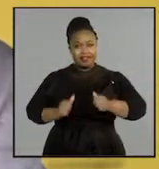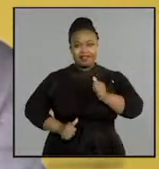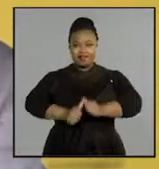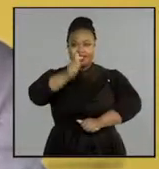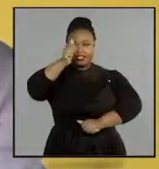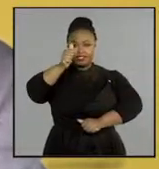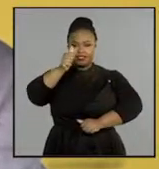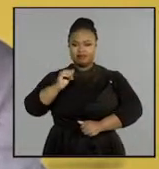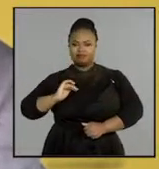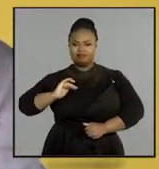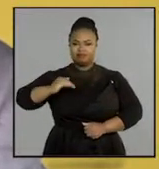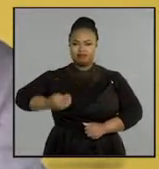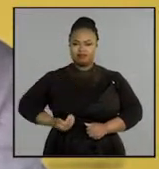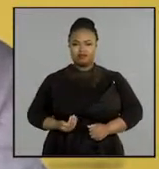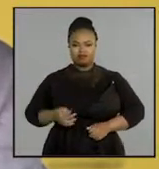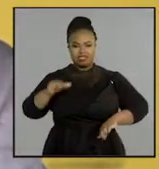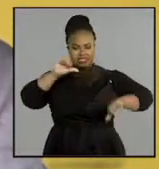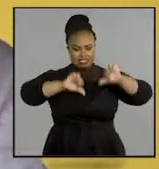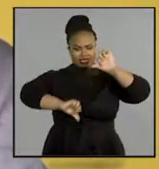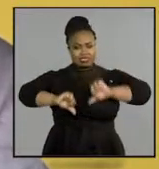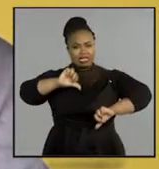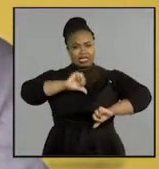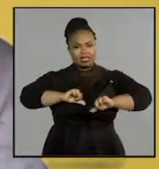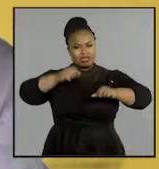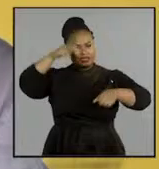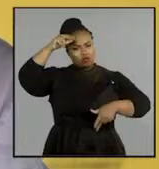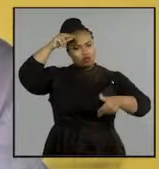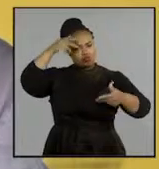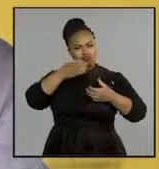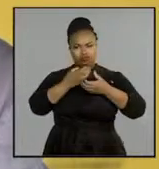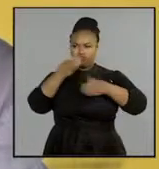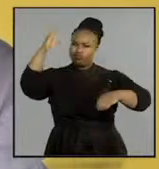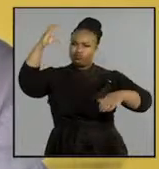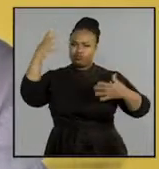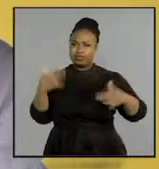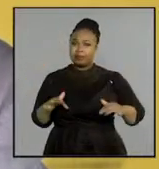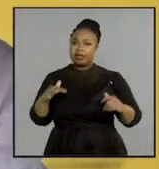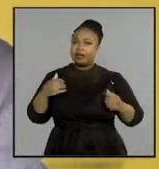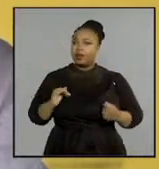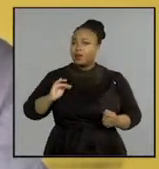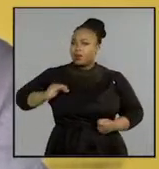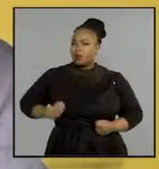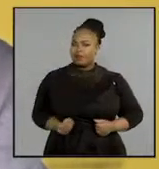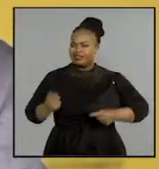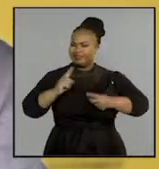soil, a first female science graduate,